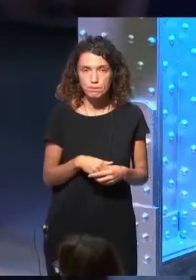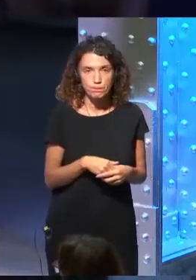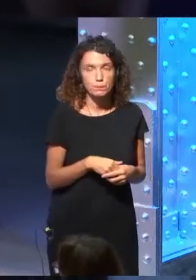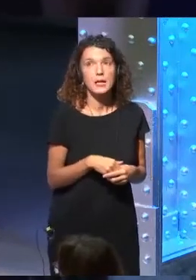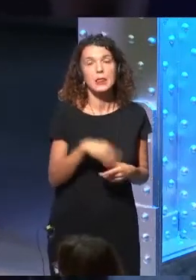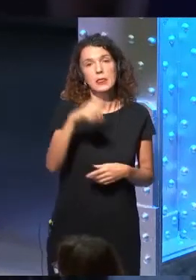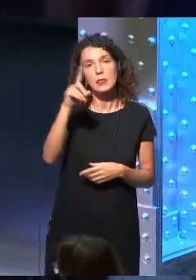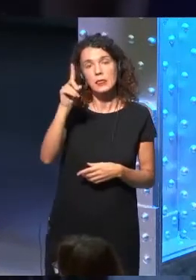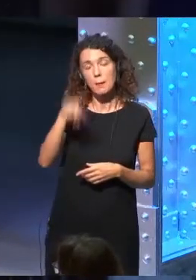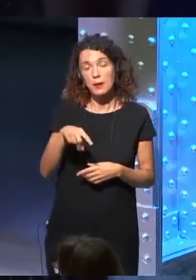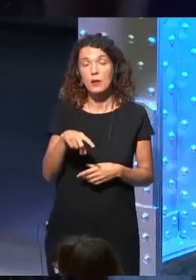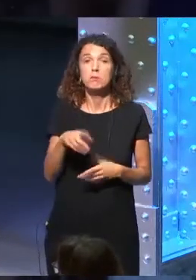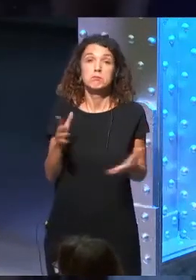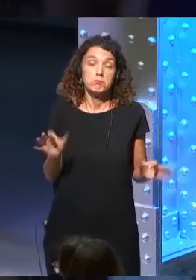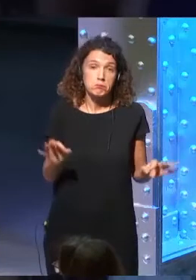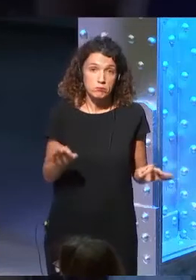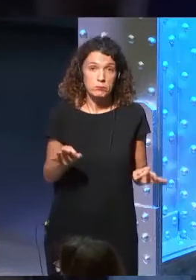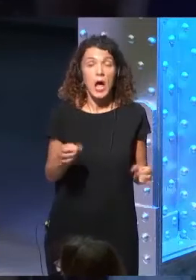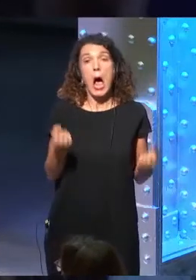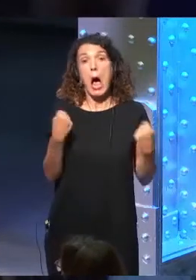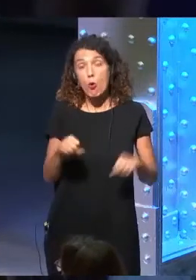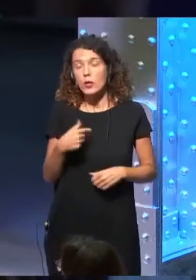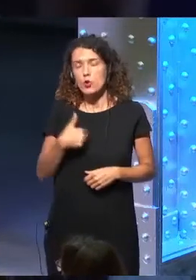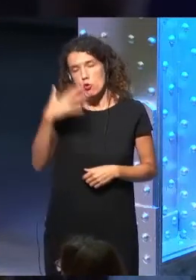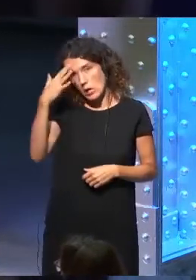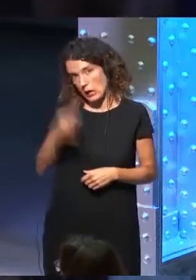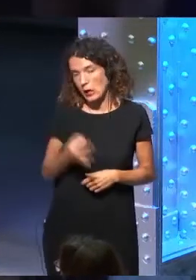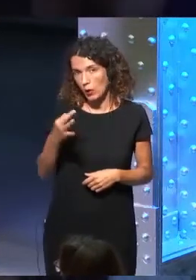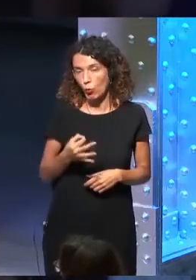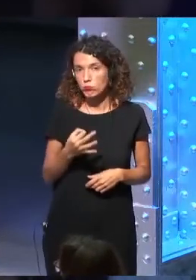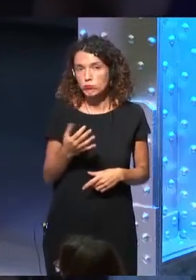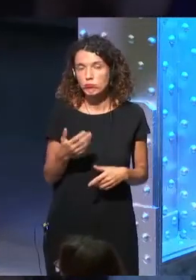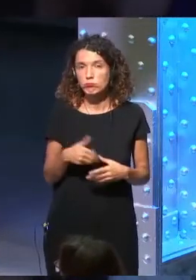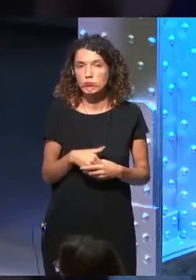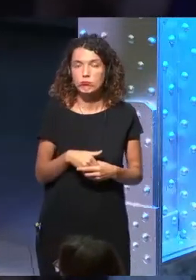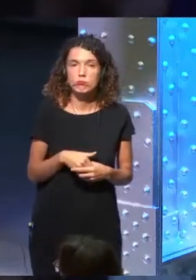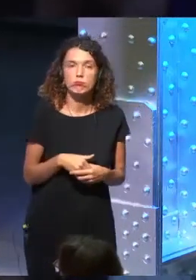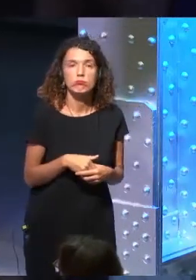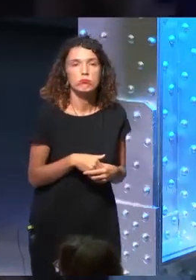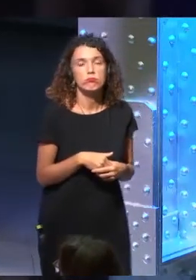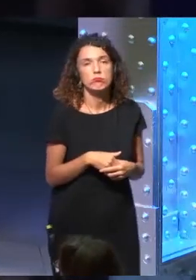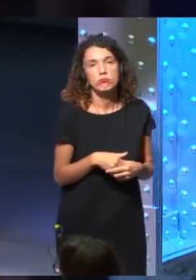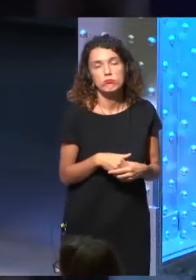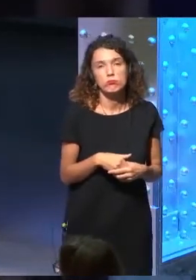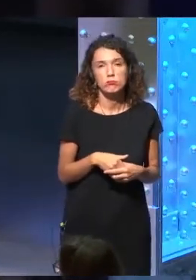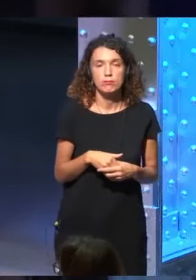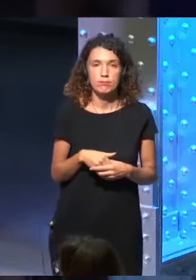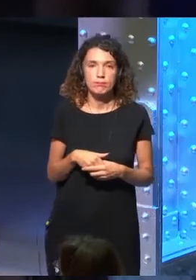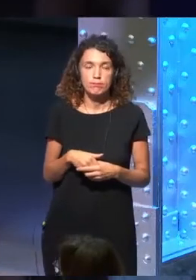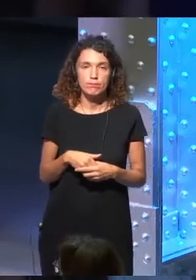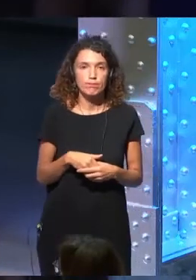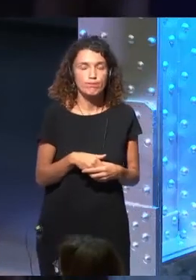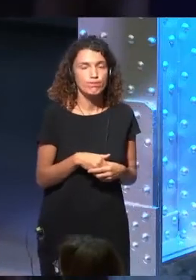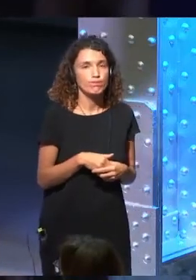Even so, even though I think that this is much wider about image